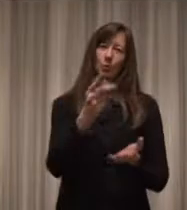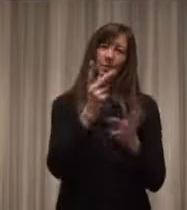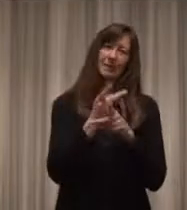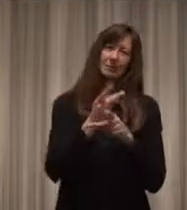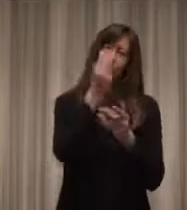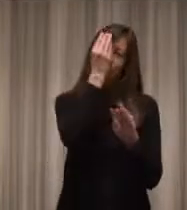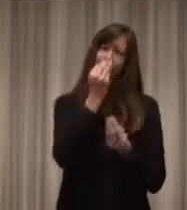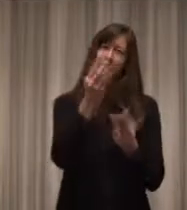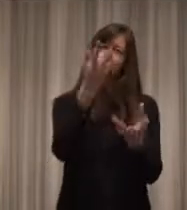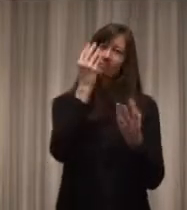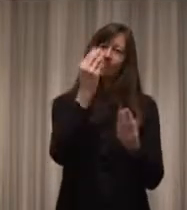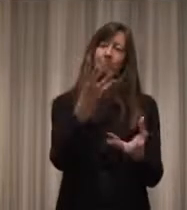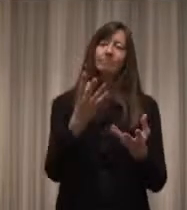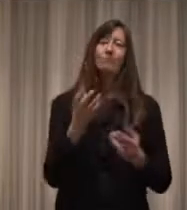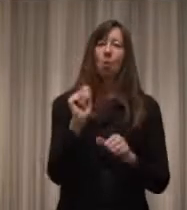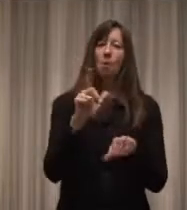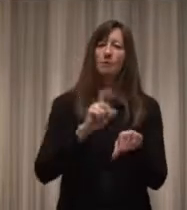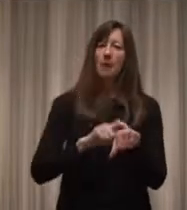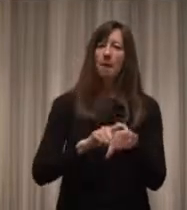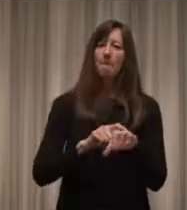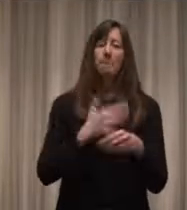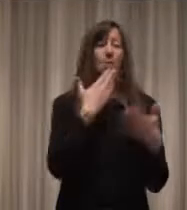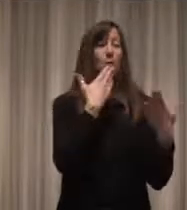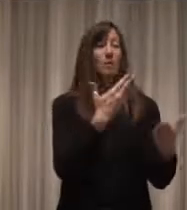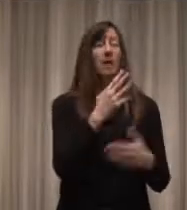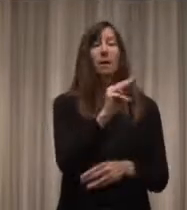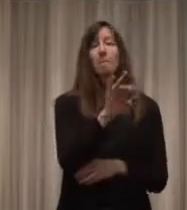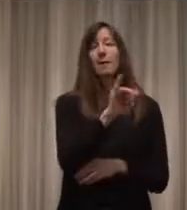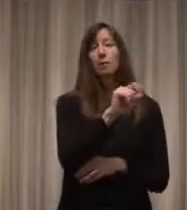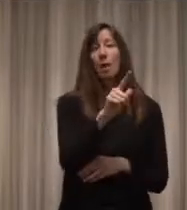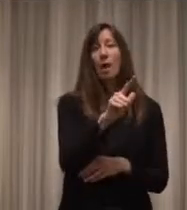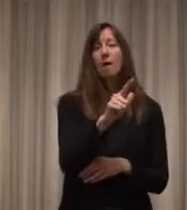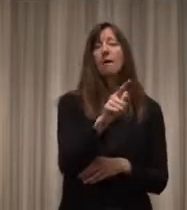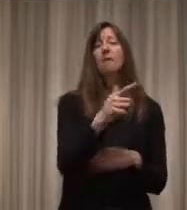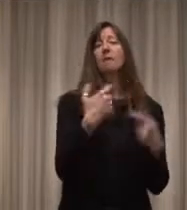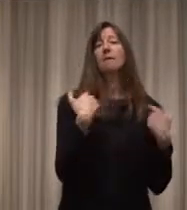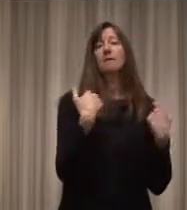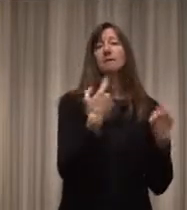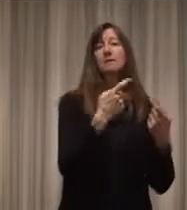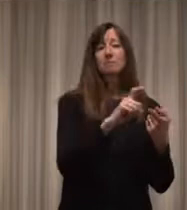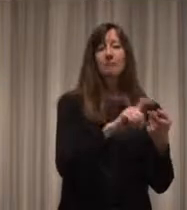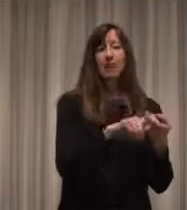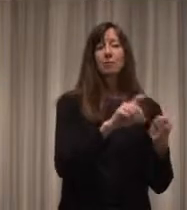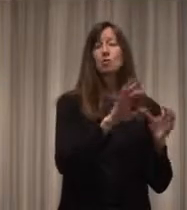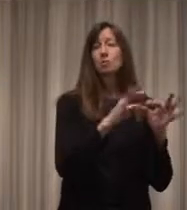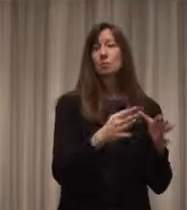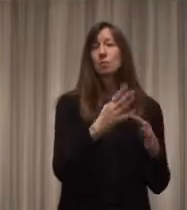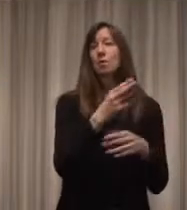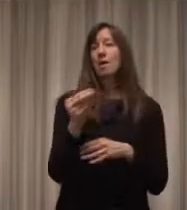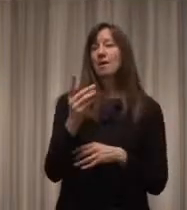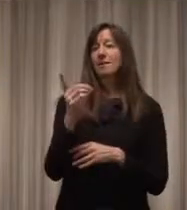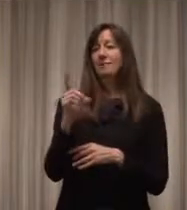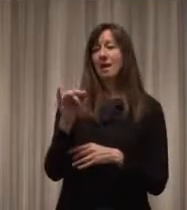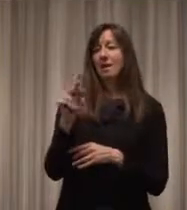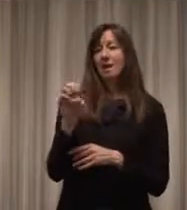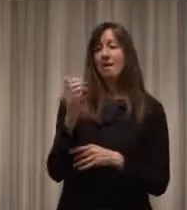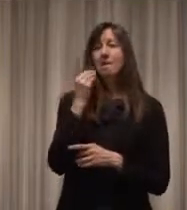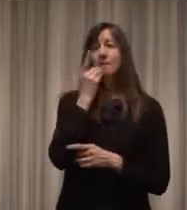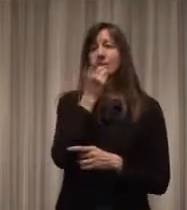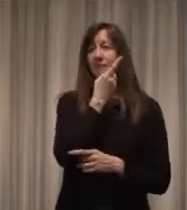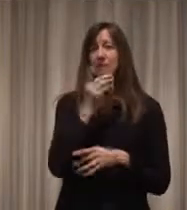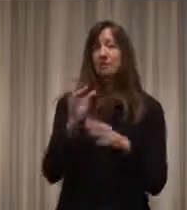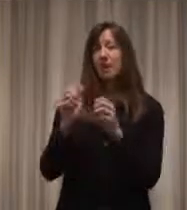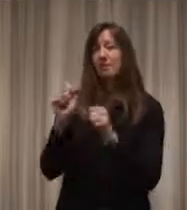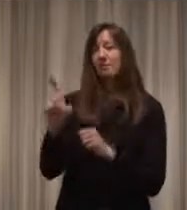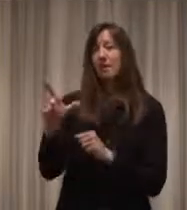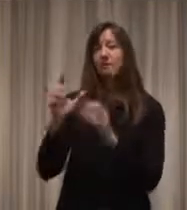informed. I want to thank Manuel and Diane as well for helping to interpret. And I want to thank each of